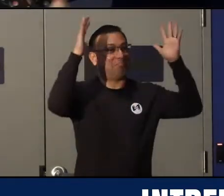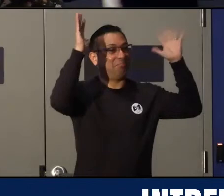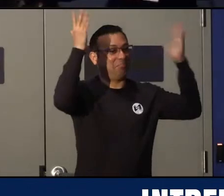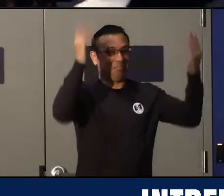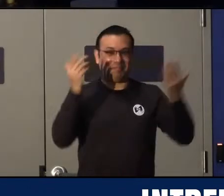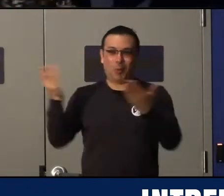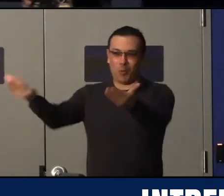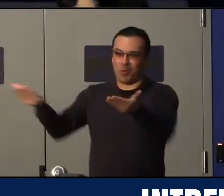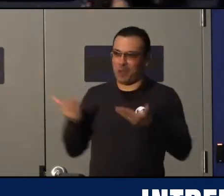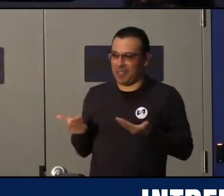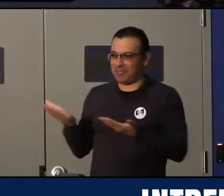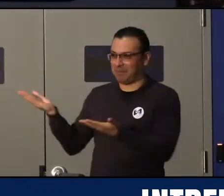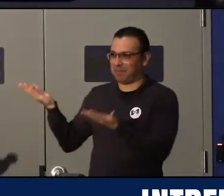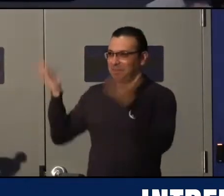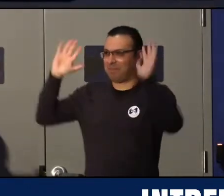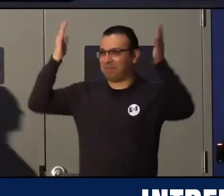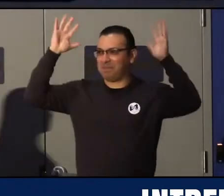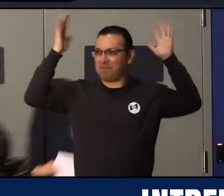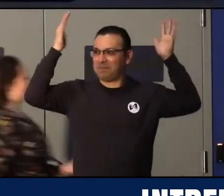guests.